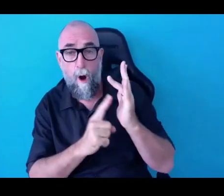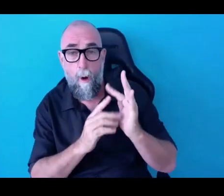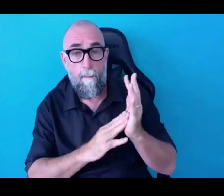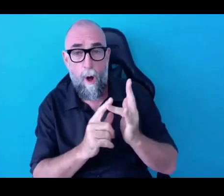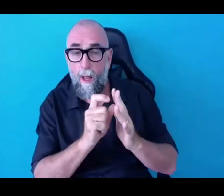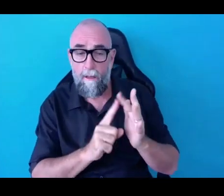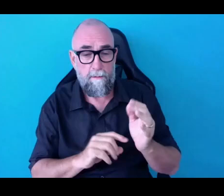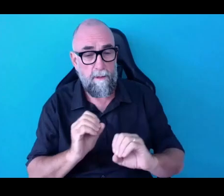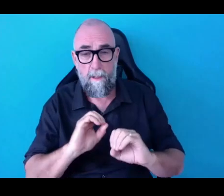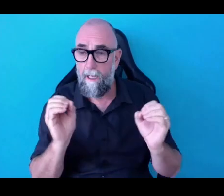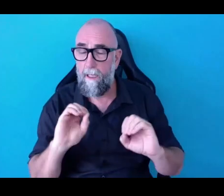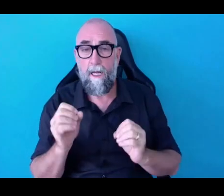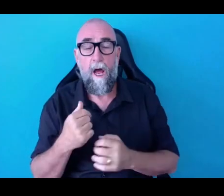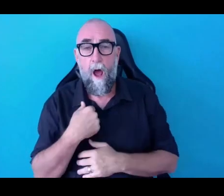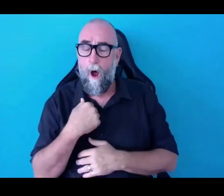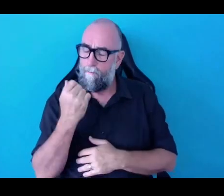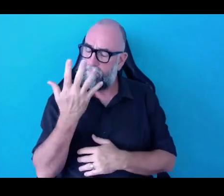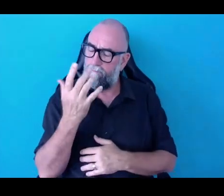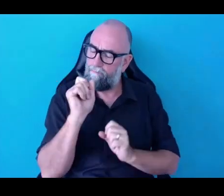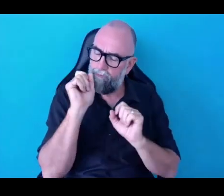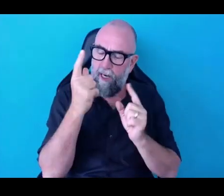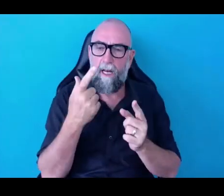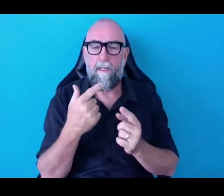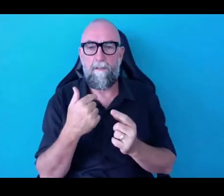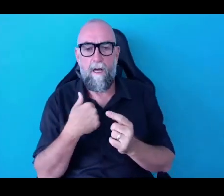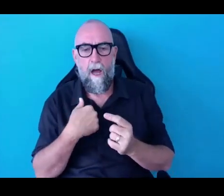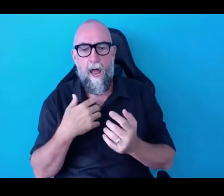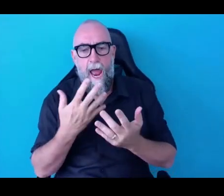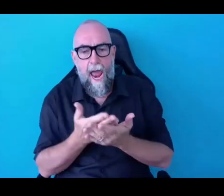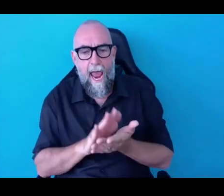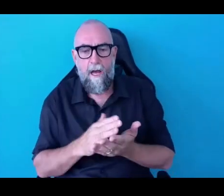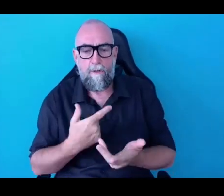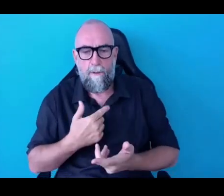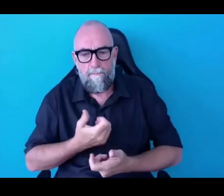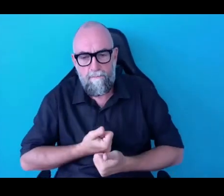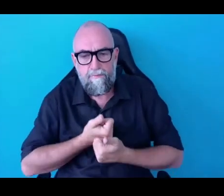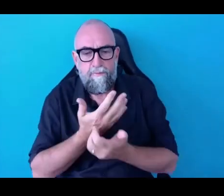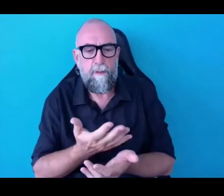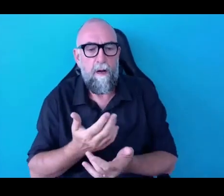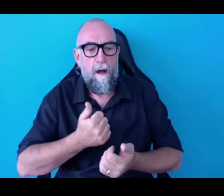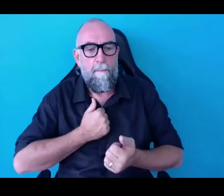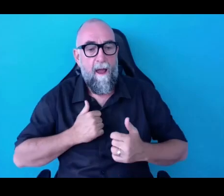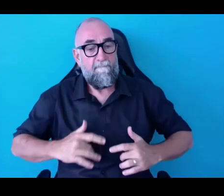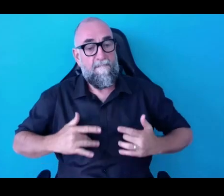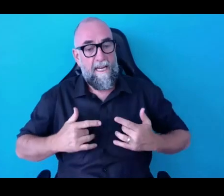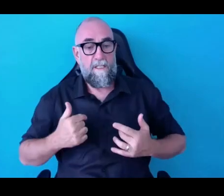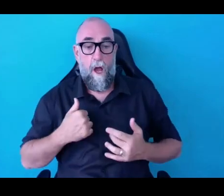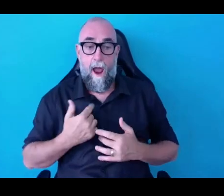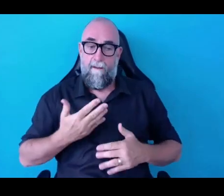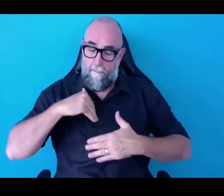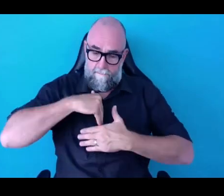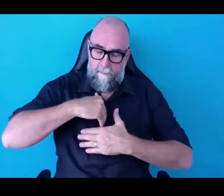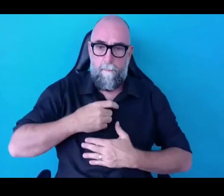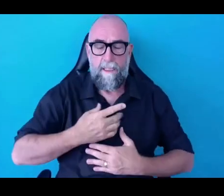was a way to articulate the feelings I had about myself and to understand my life story. I was no longer alone. After